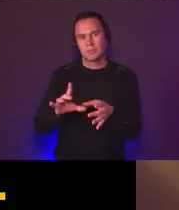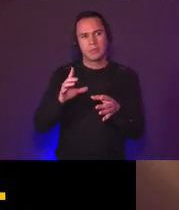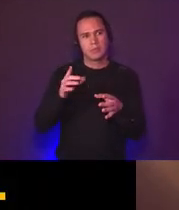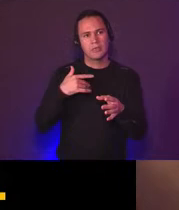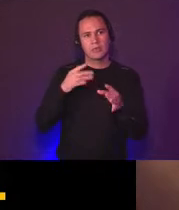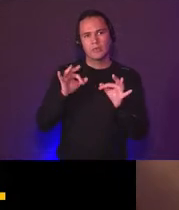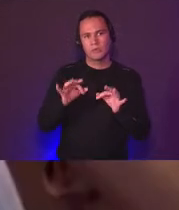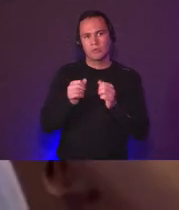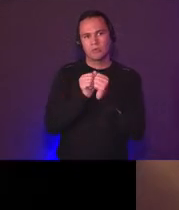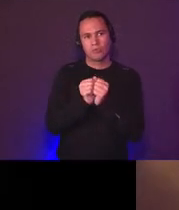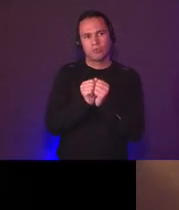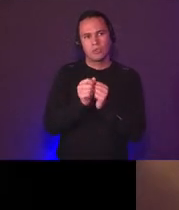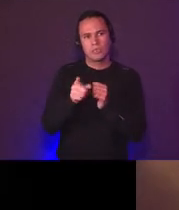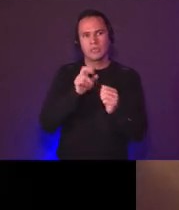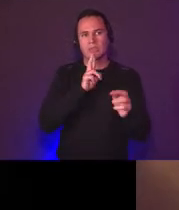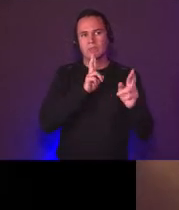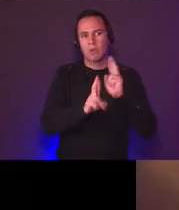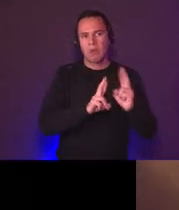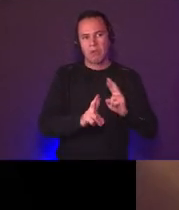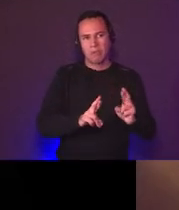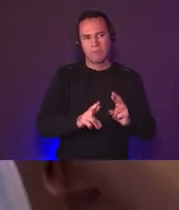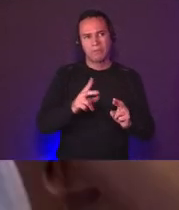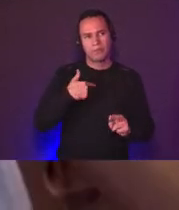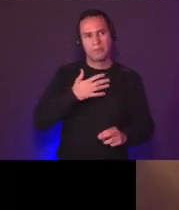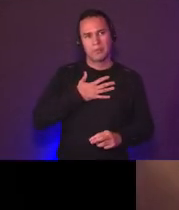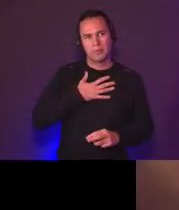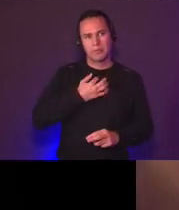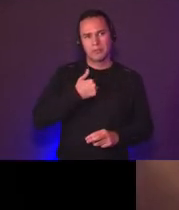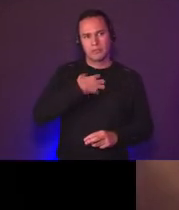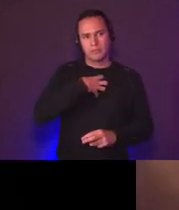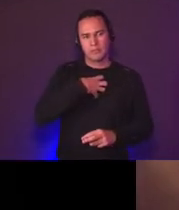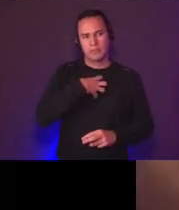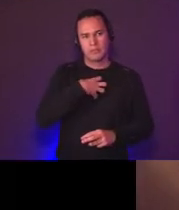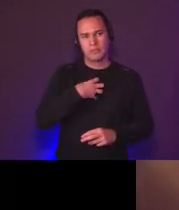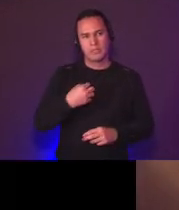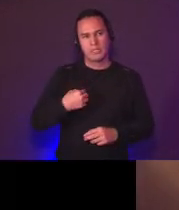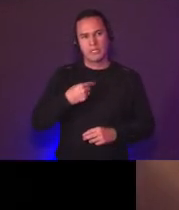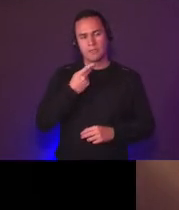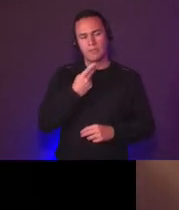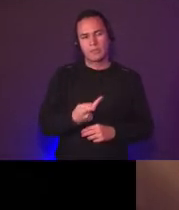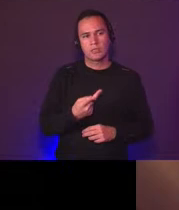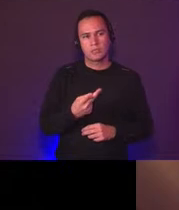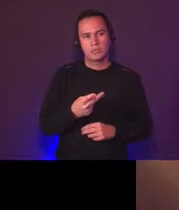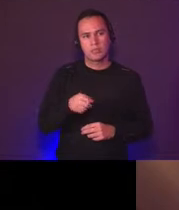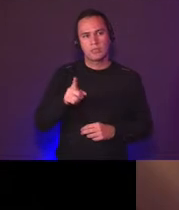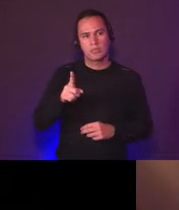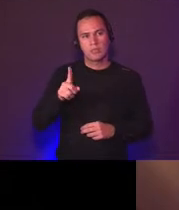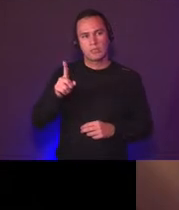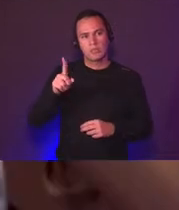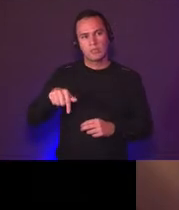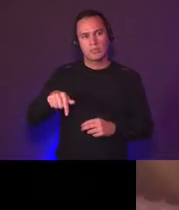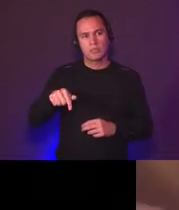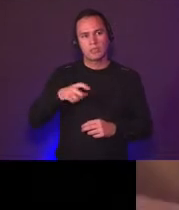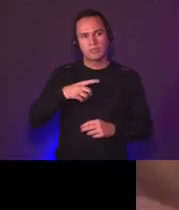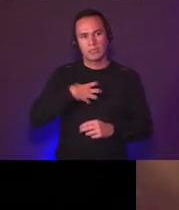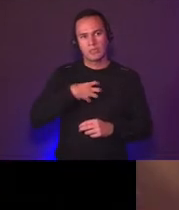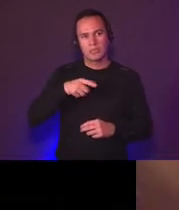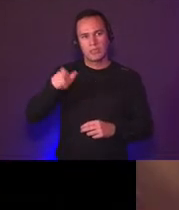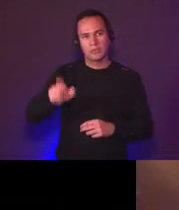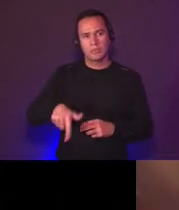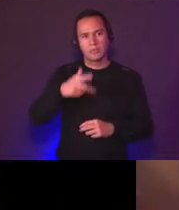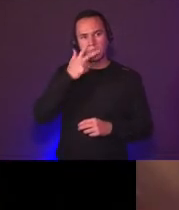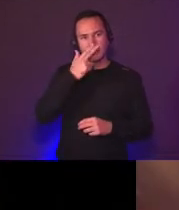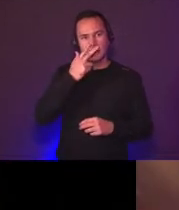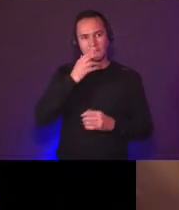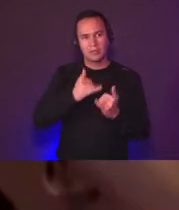answer questions. You know, for me, Phil Meyer was a god then. He's a god now. I